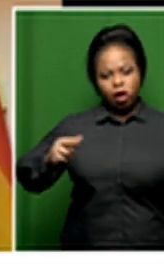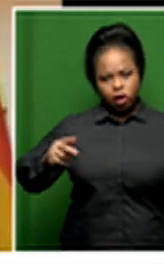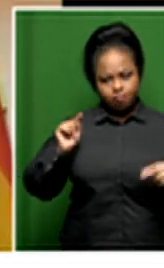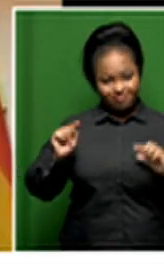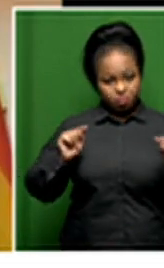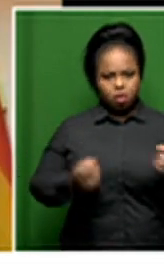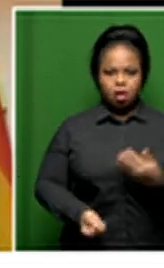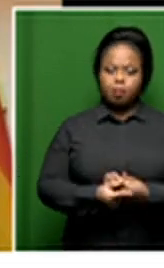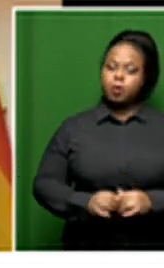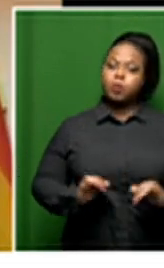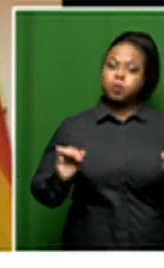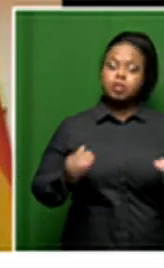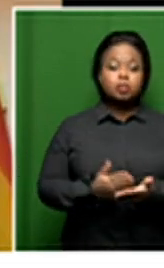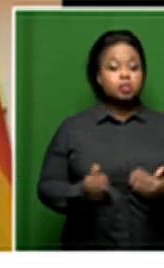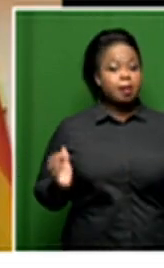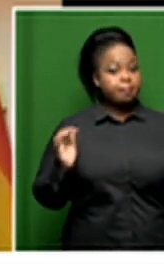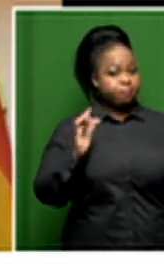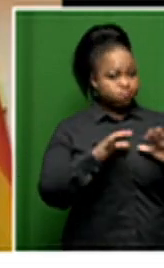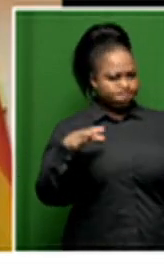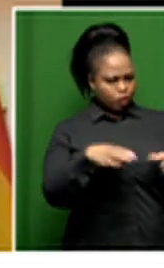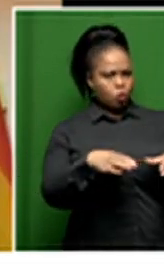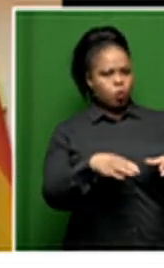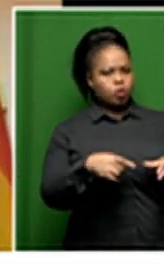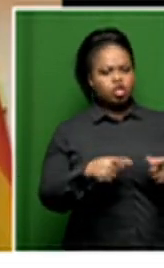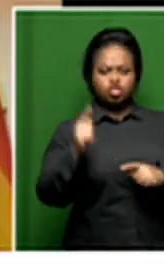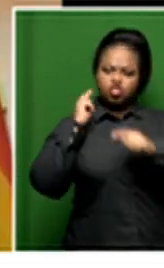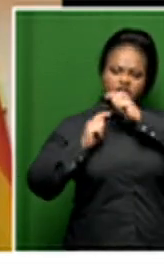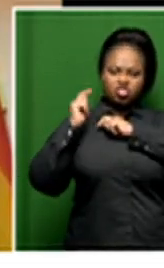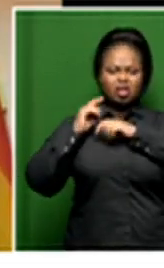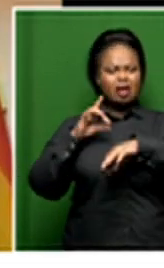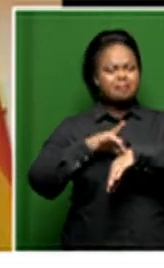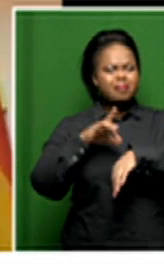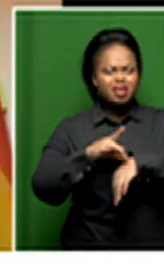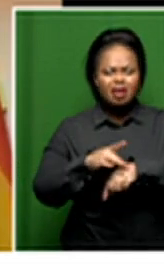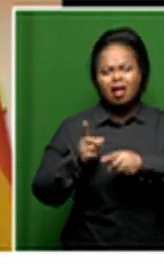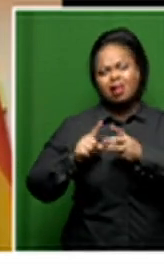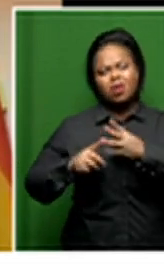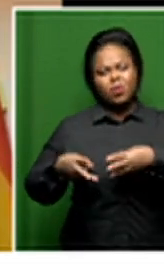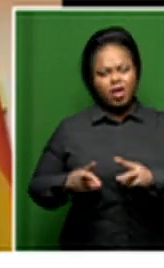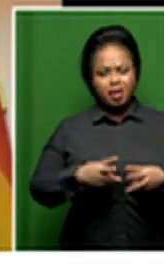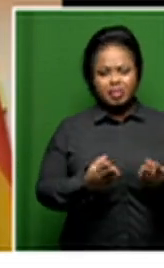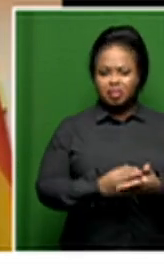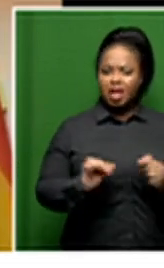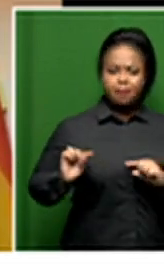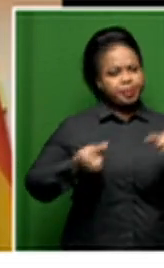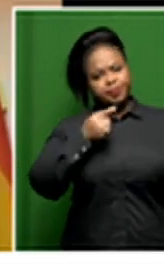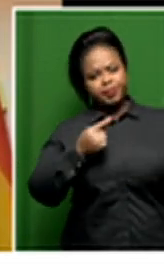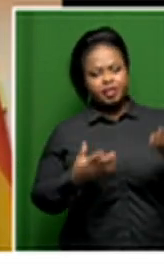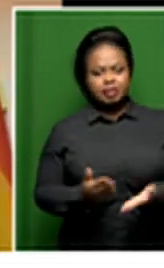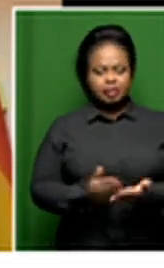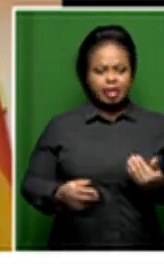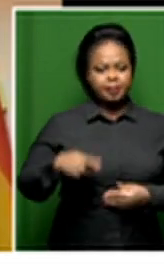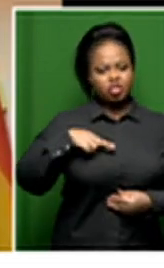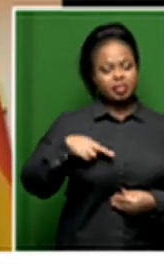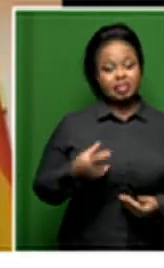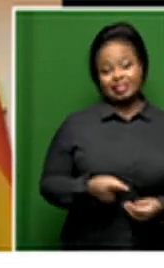in this regard. We've seen conversion practices taking place traditionally, medically, but also, religiously.